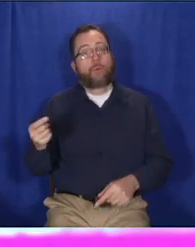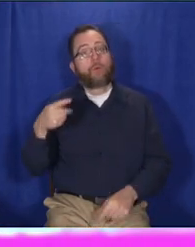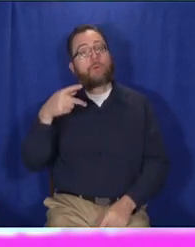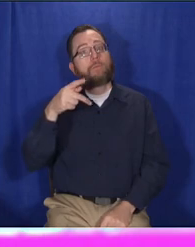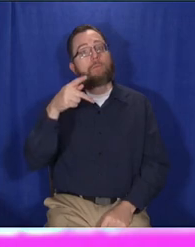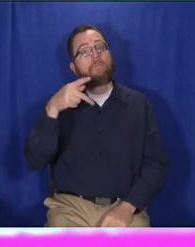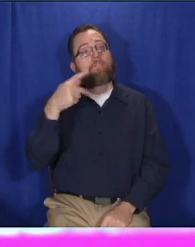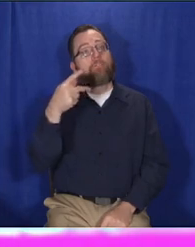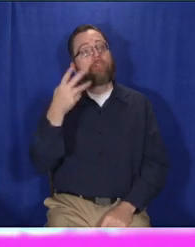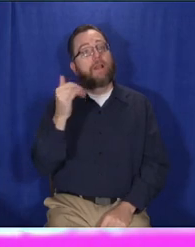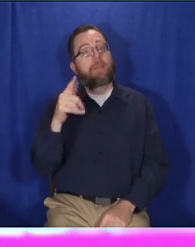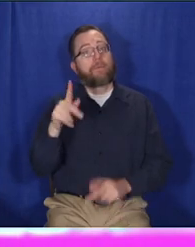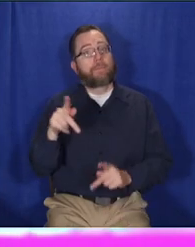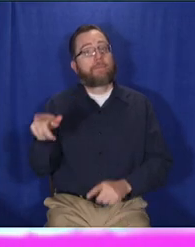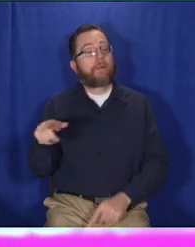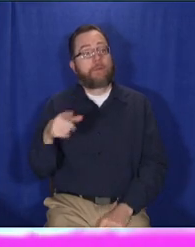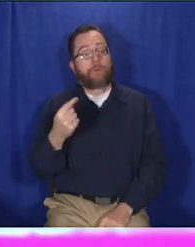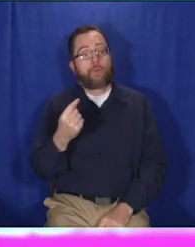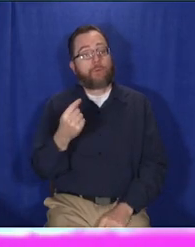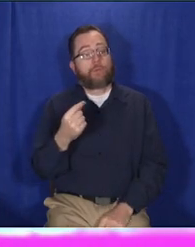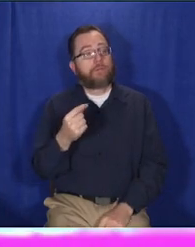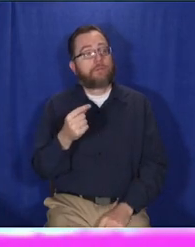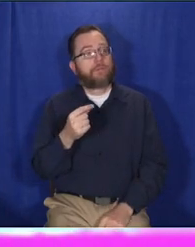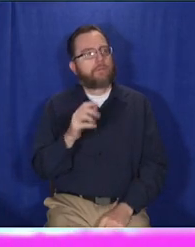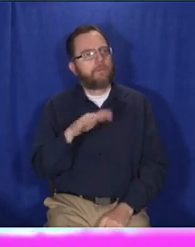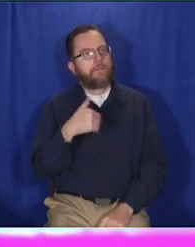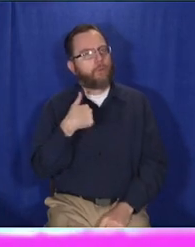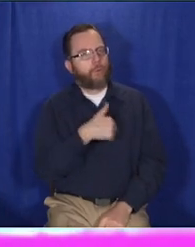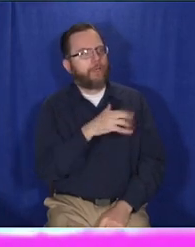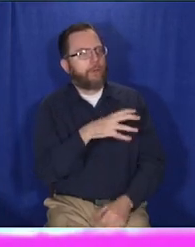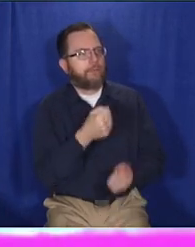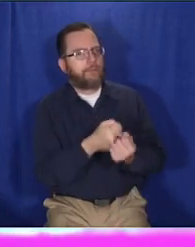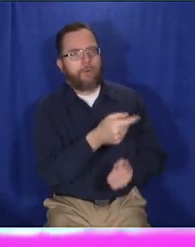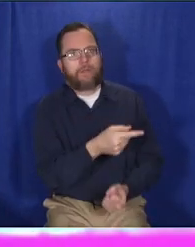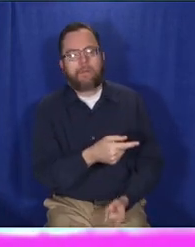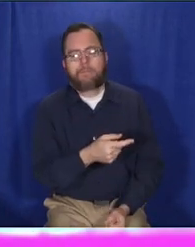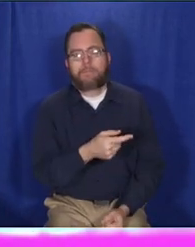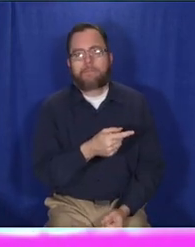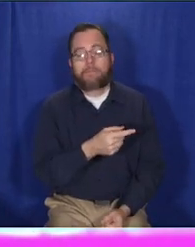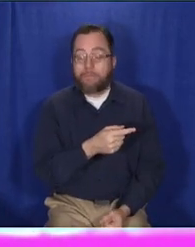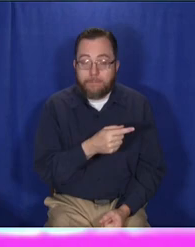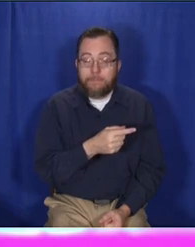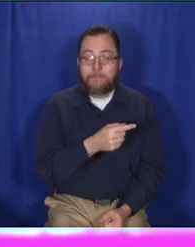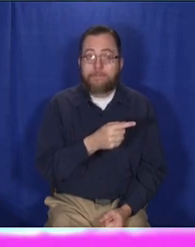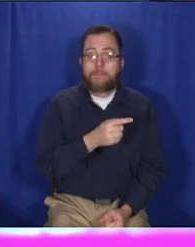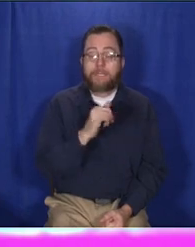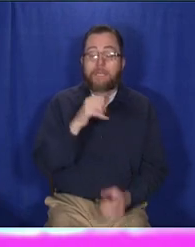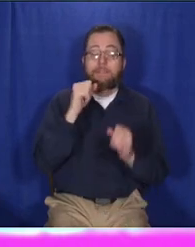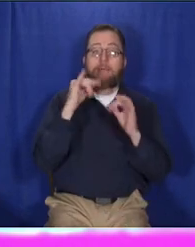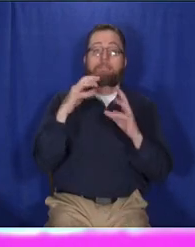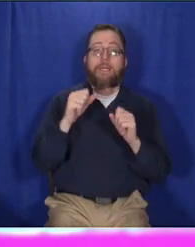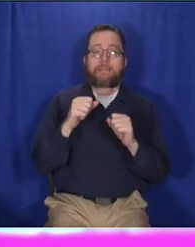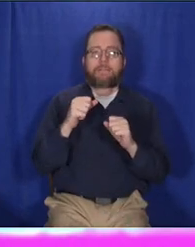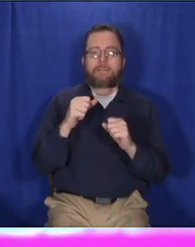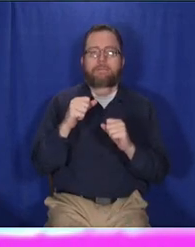those brothers and sisters. Even though we don't have much, we want to be a part. Now, that is outstanding,